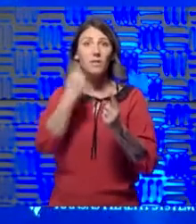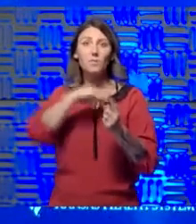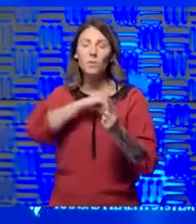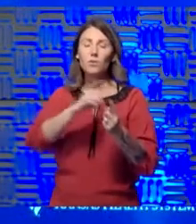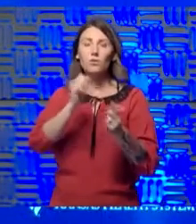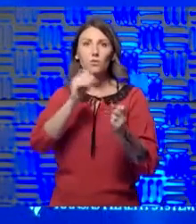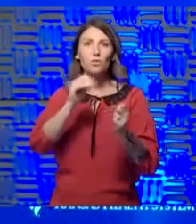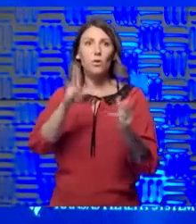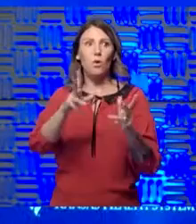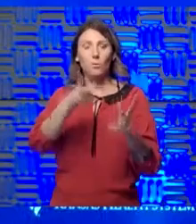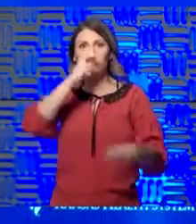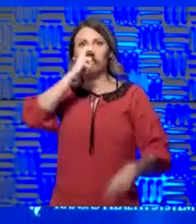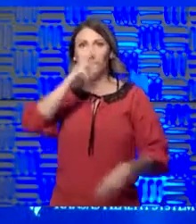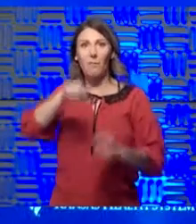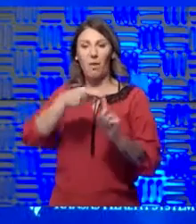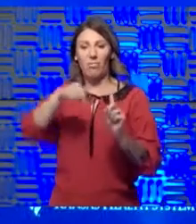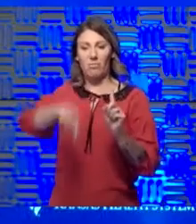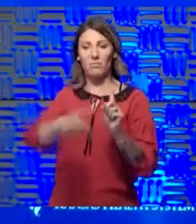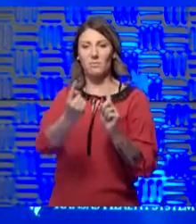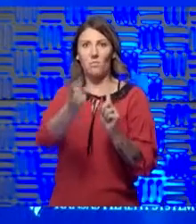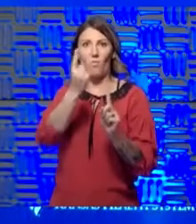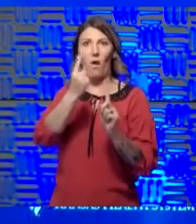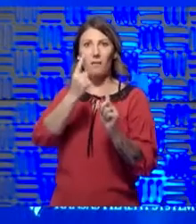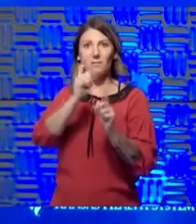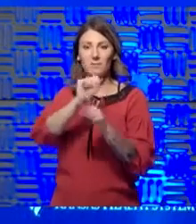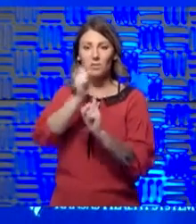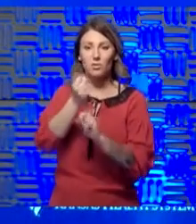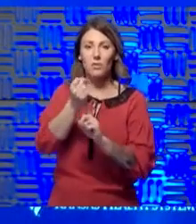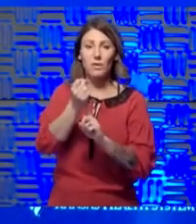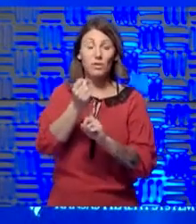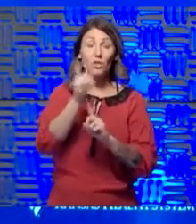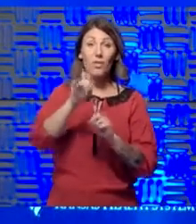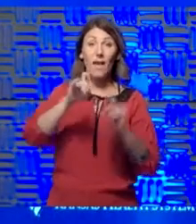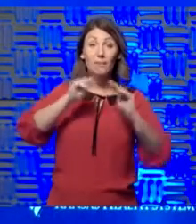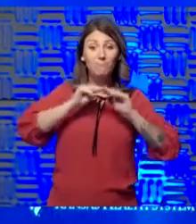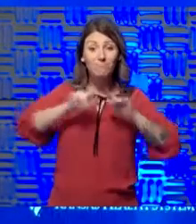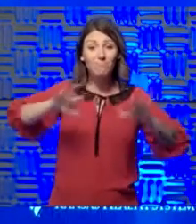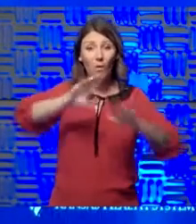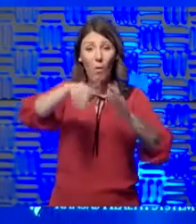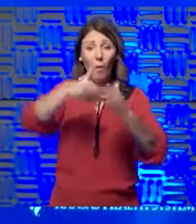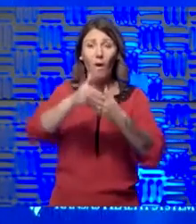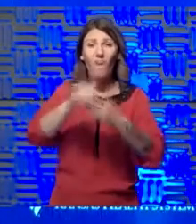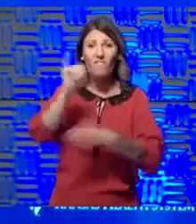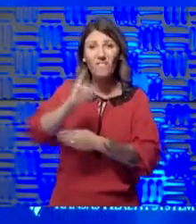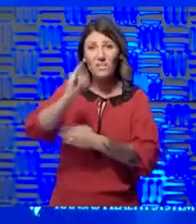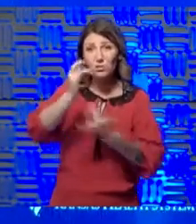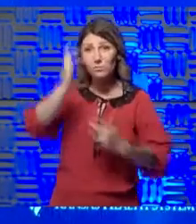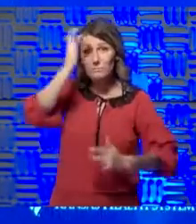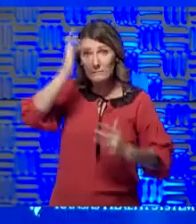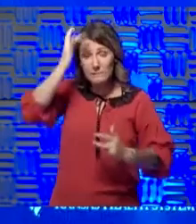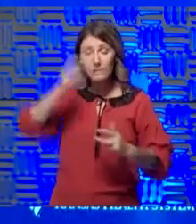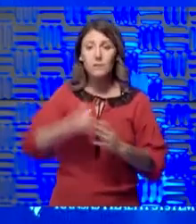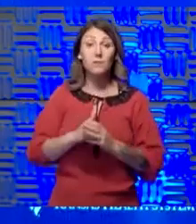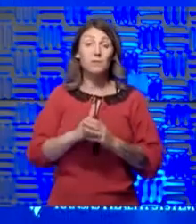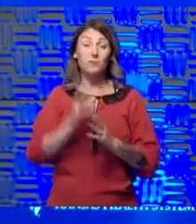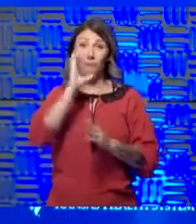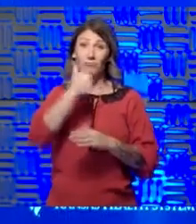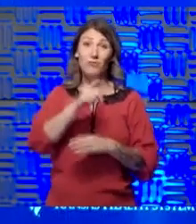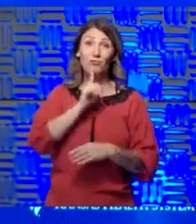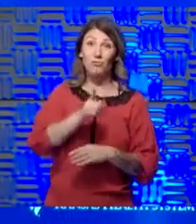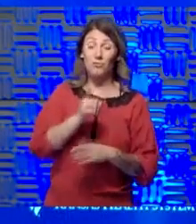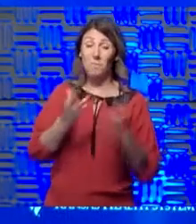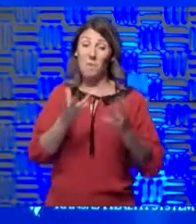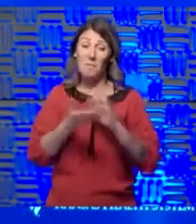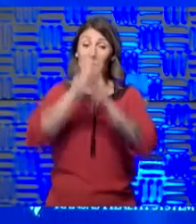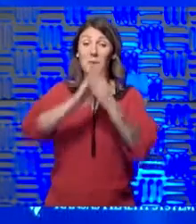thing. But I mean, I think it's what happens is that extends to every infectious disease. So the strange truth is we actually may be a safer place